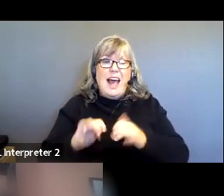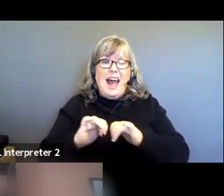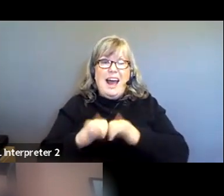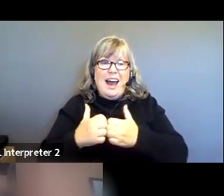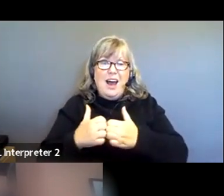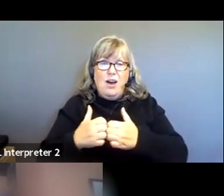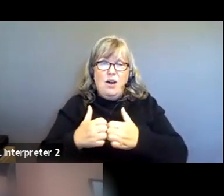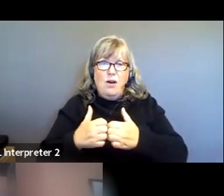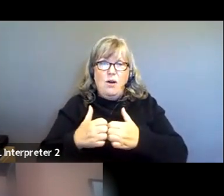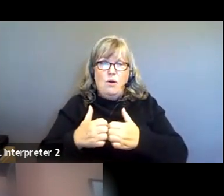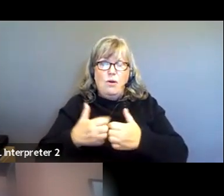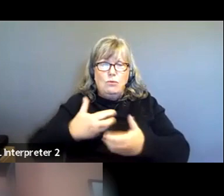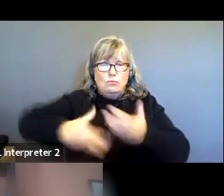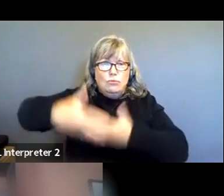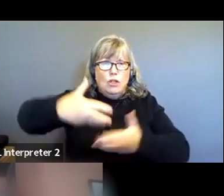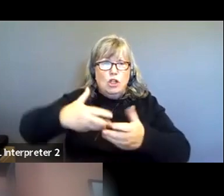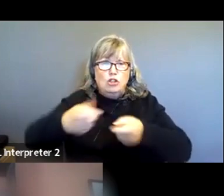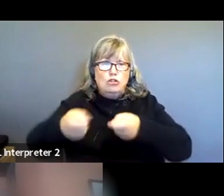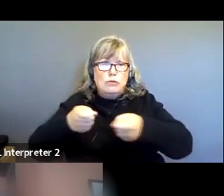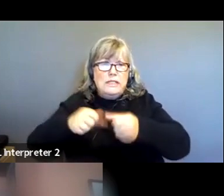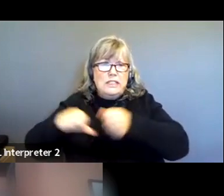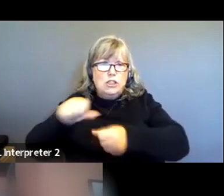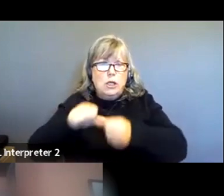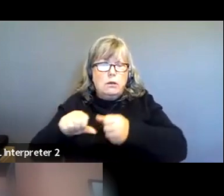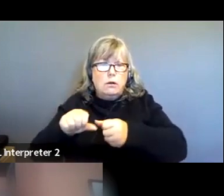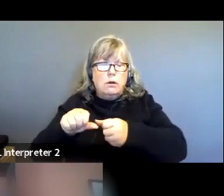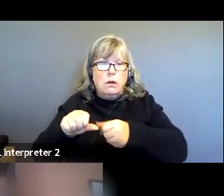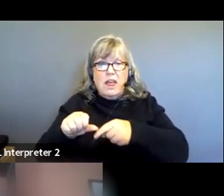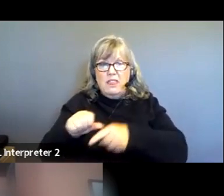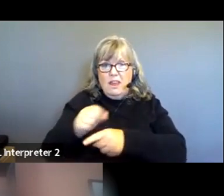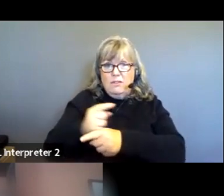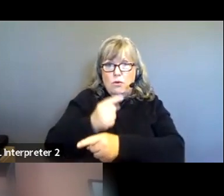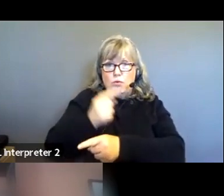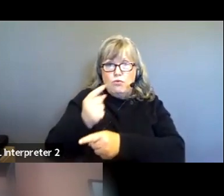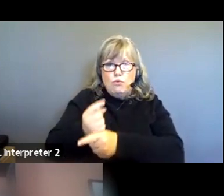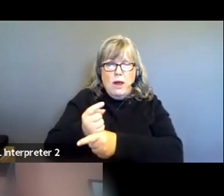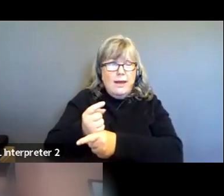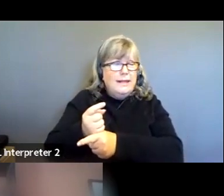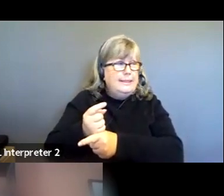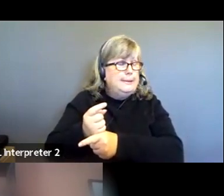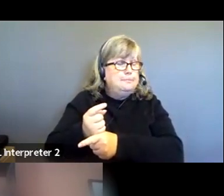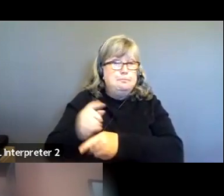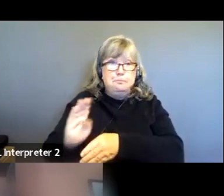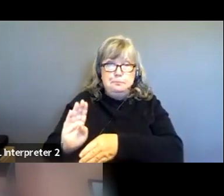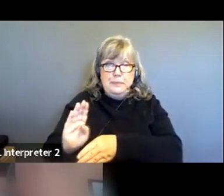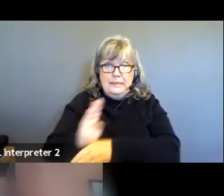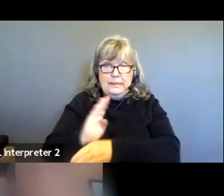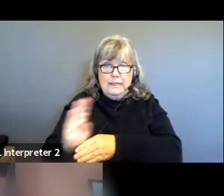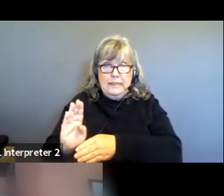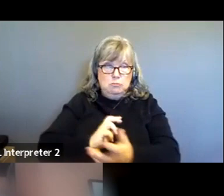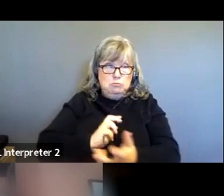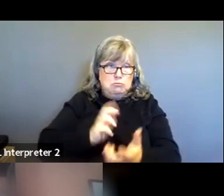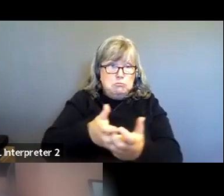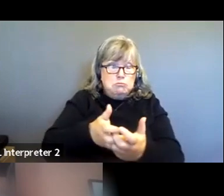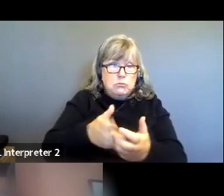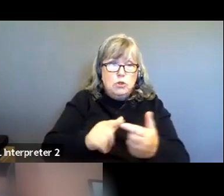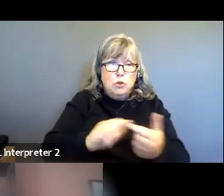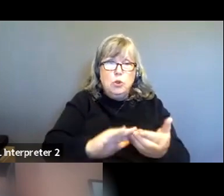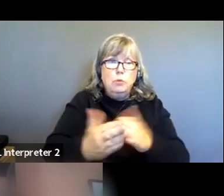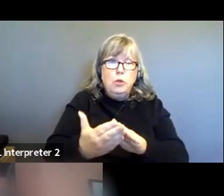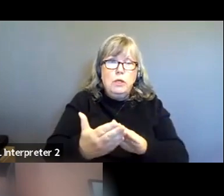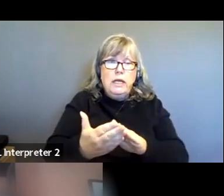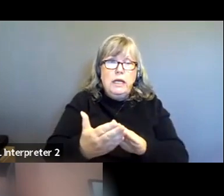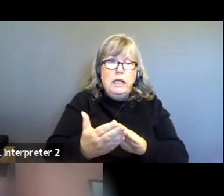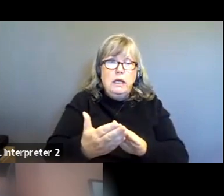whether the community, whether it's the right job or the right, the right business for the community. You can't do that